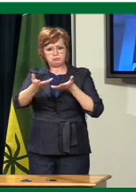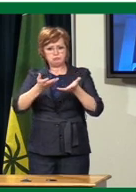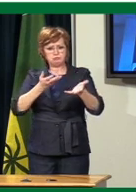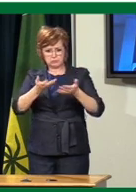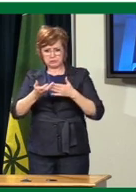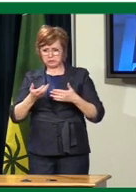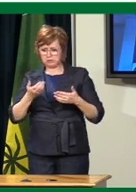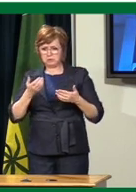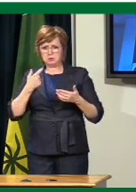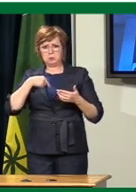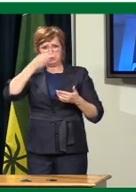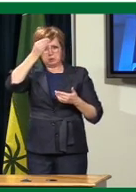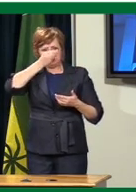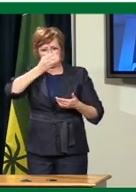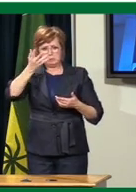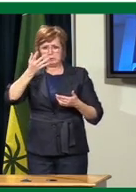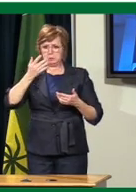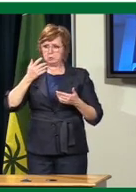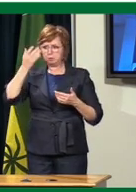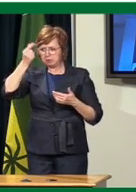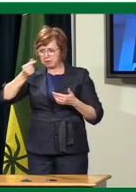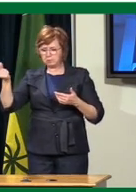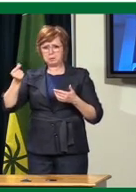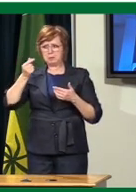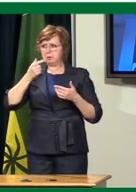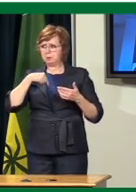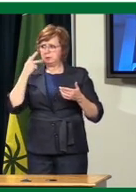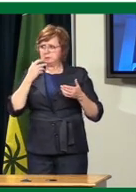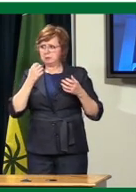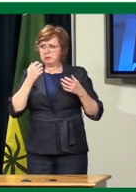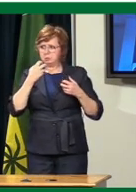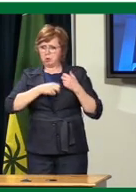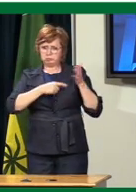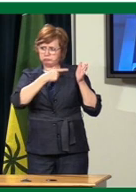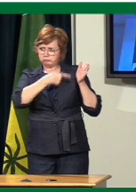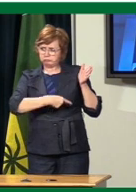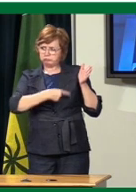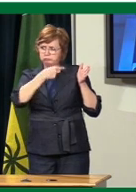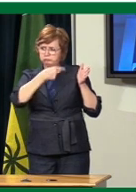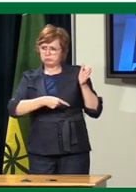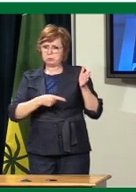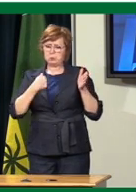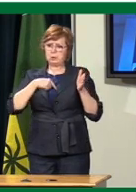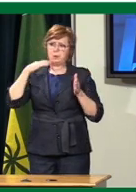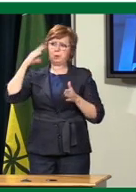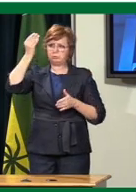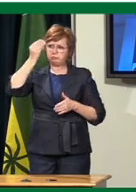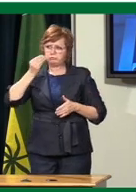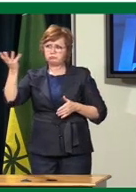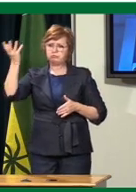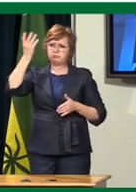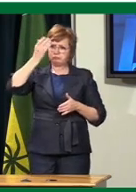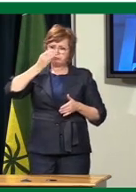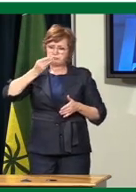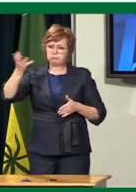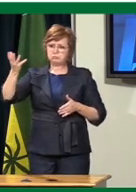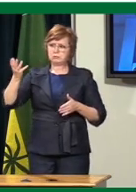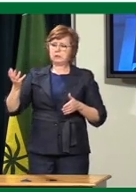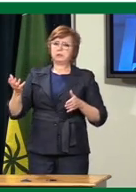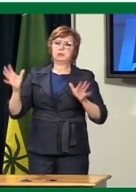concerned about, and we'll continue to do that. It's just imperative that we all